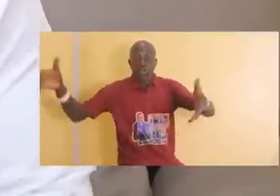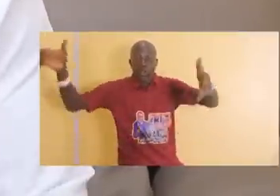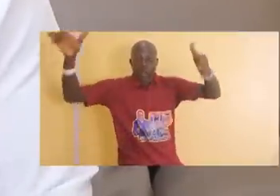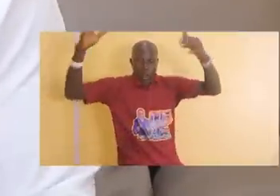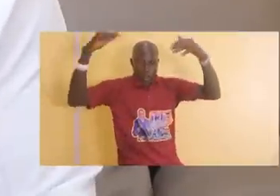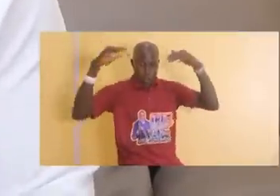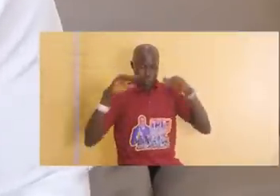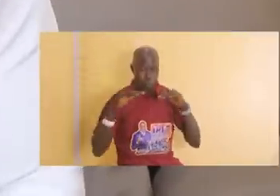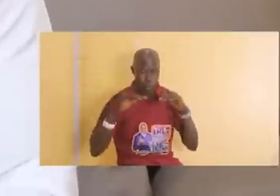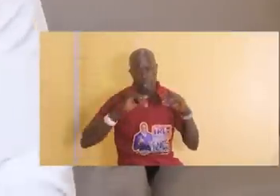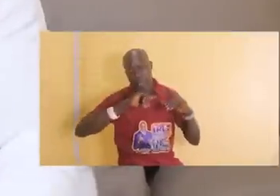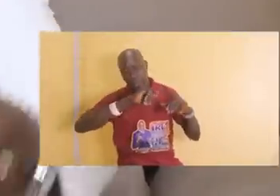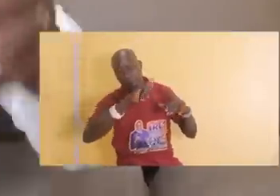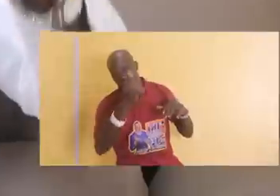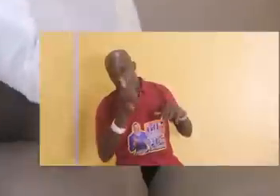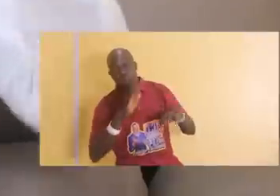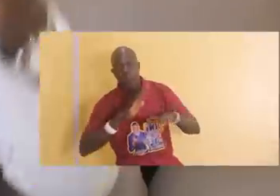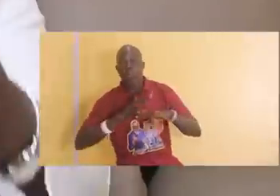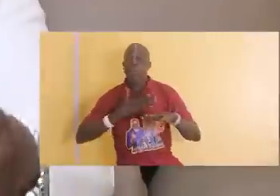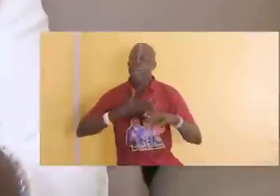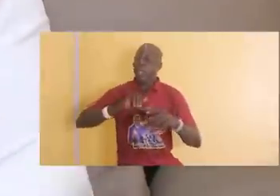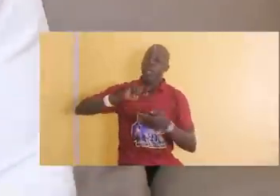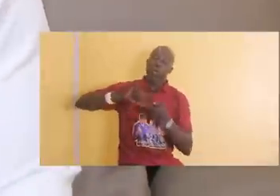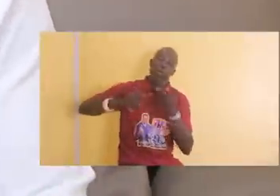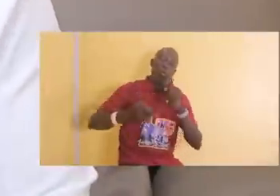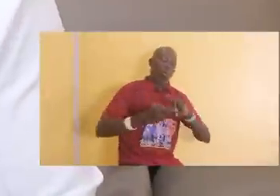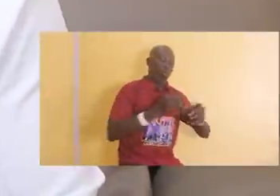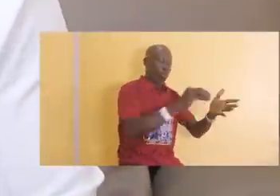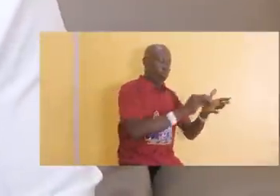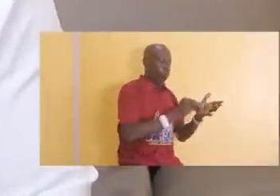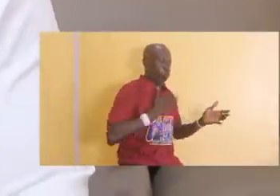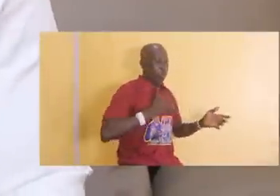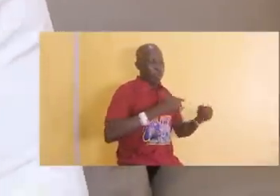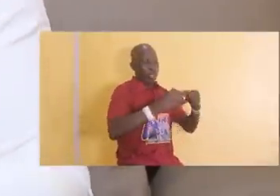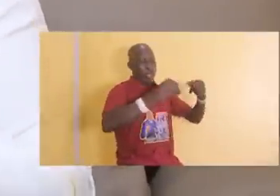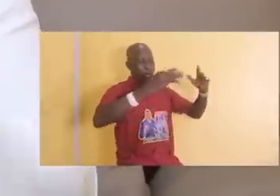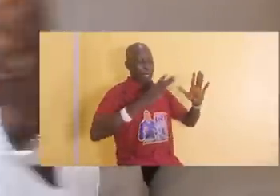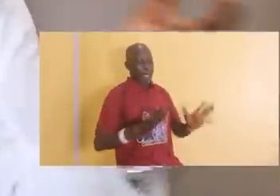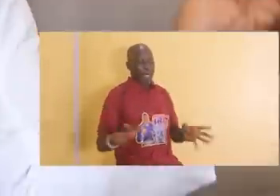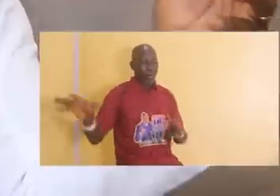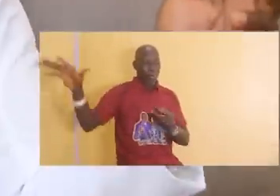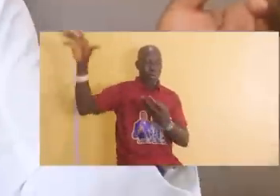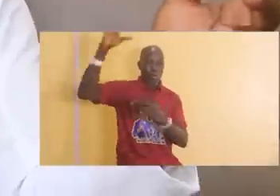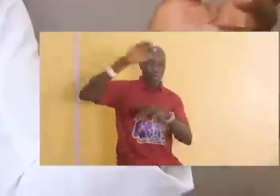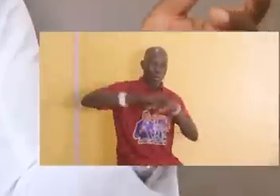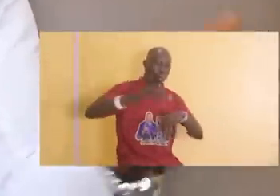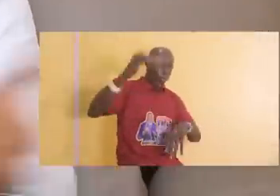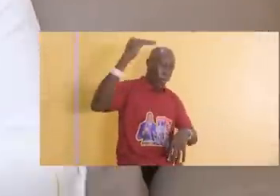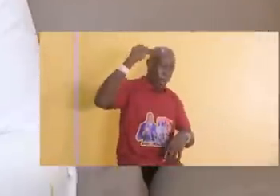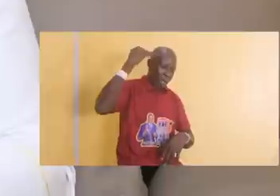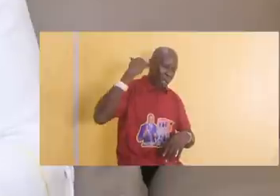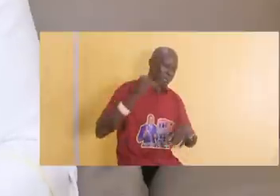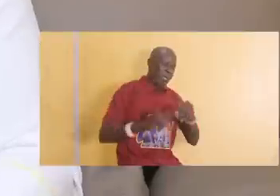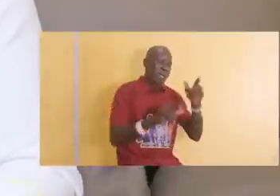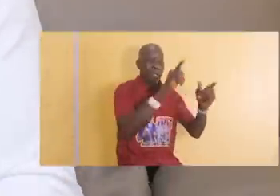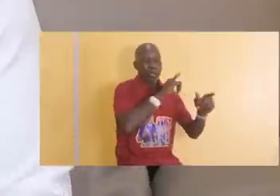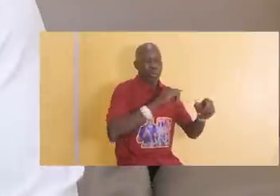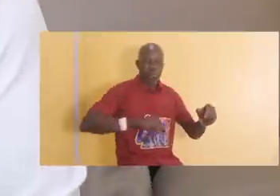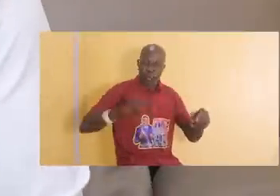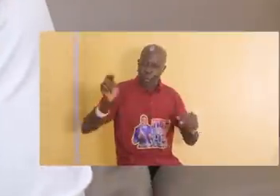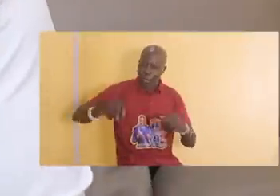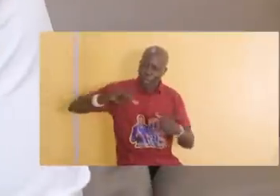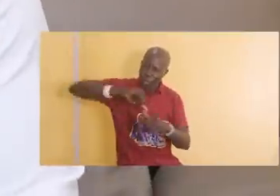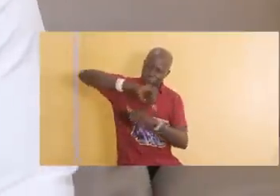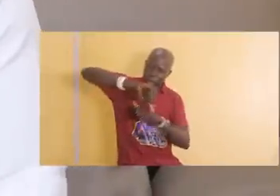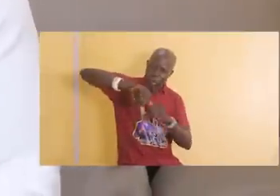the burden of elder that is not mine, that the enemy has placed upon me, God turn it away. We will